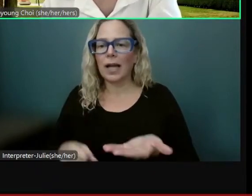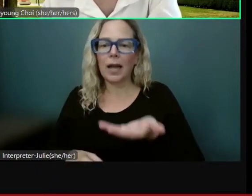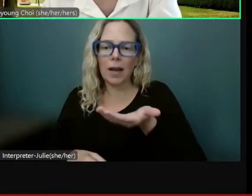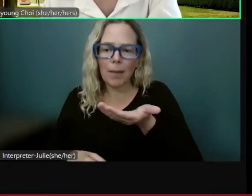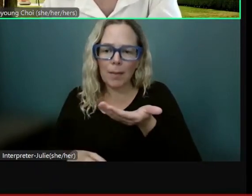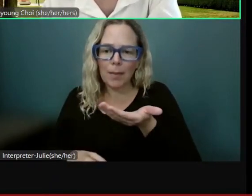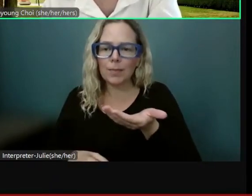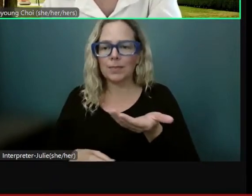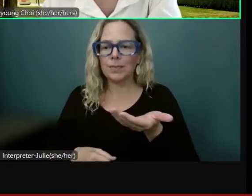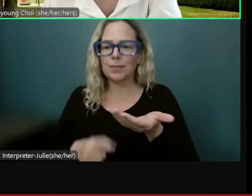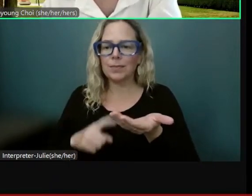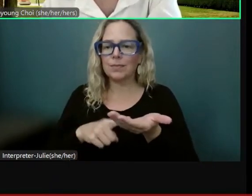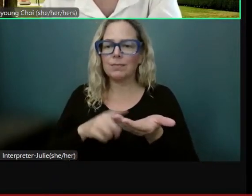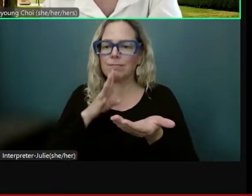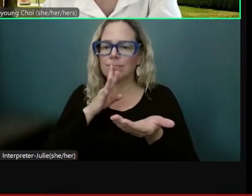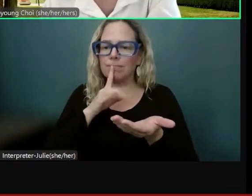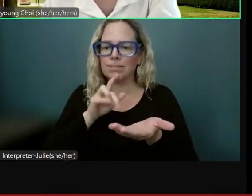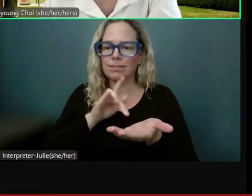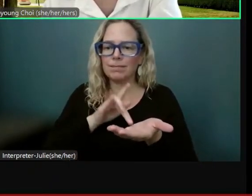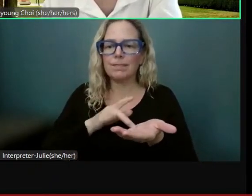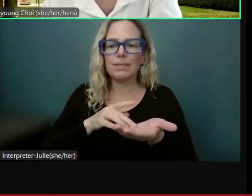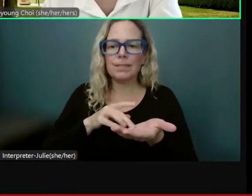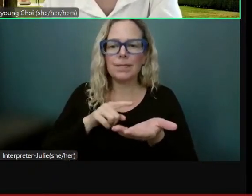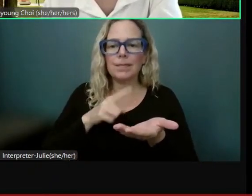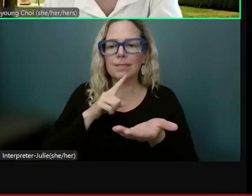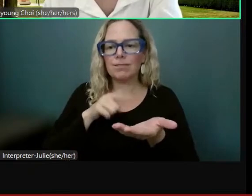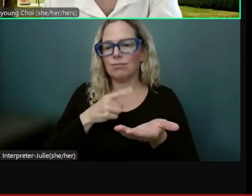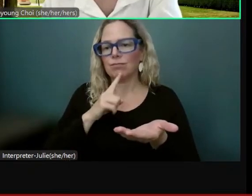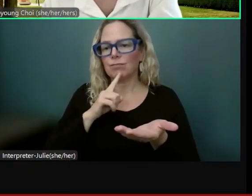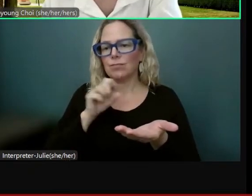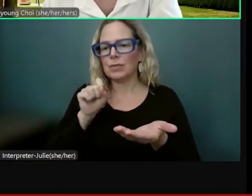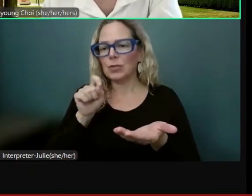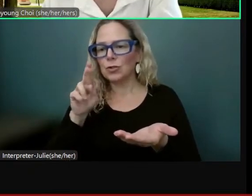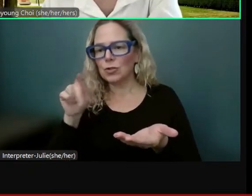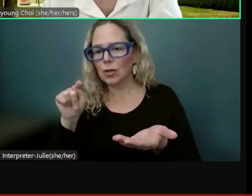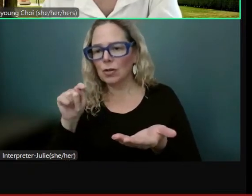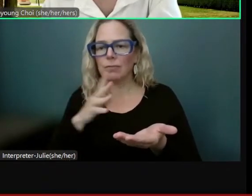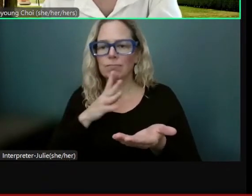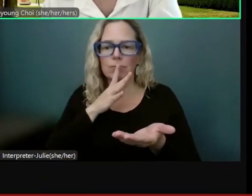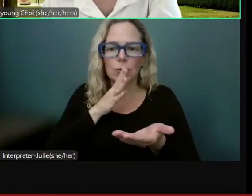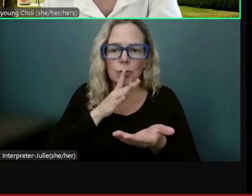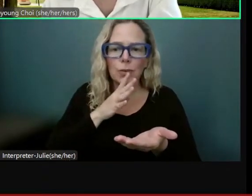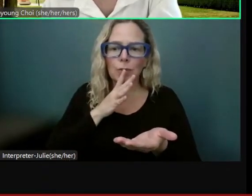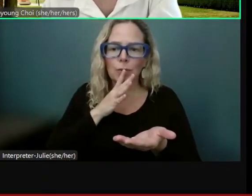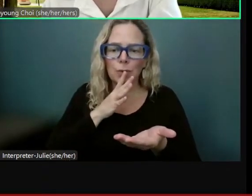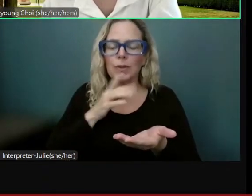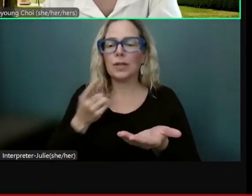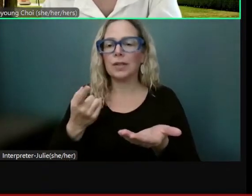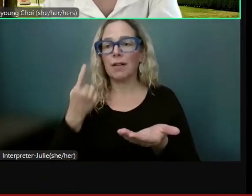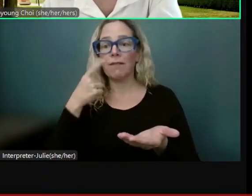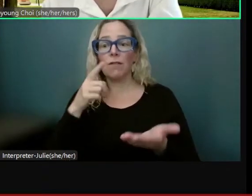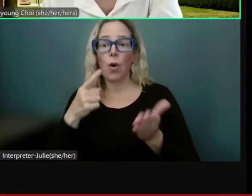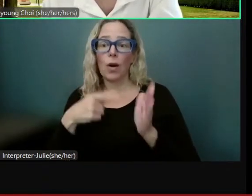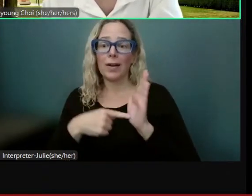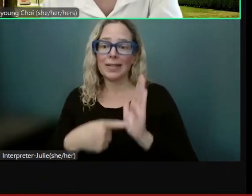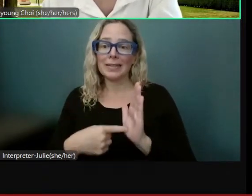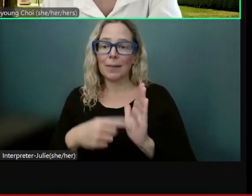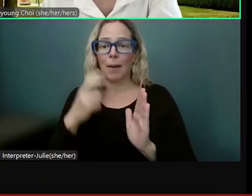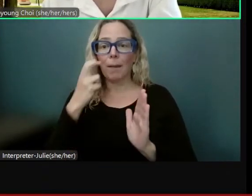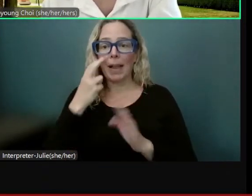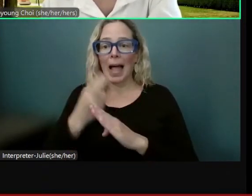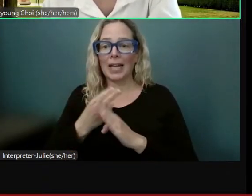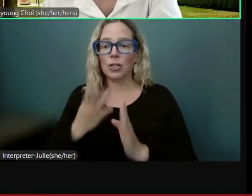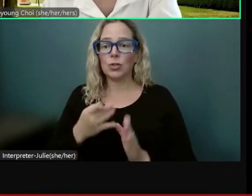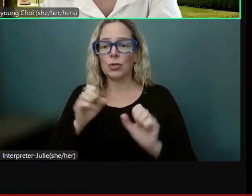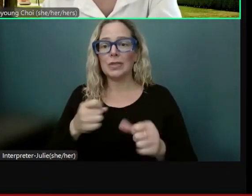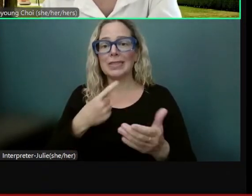to operate app's main features. For example, blind users might say, "Tell me